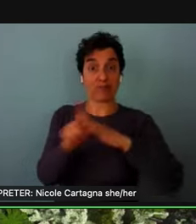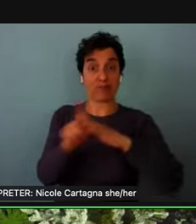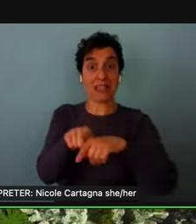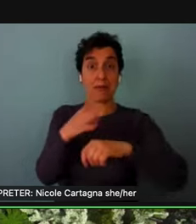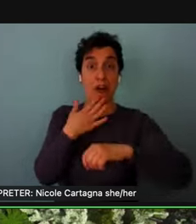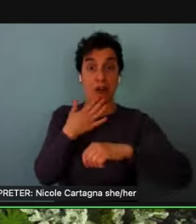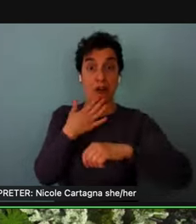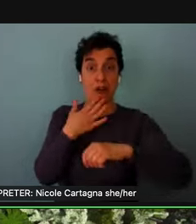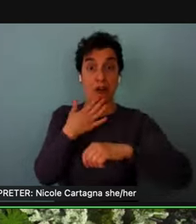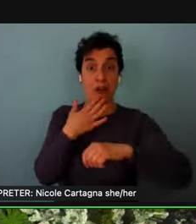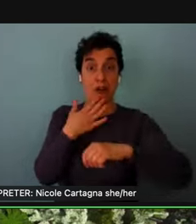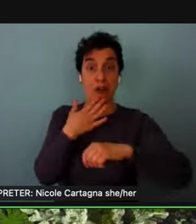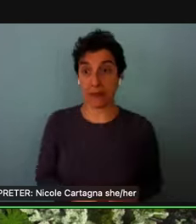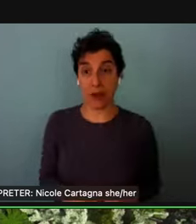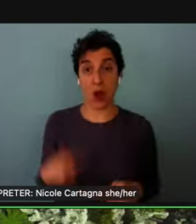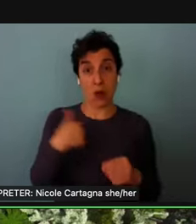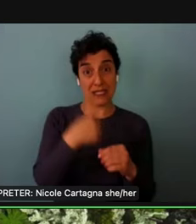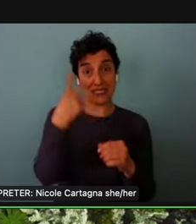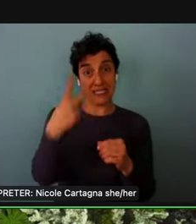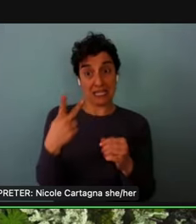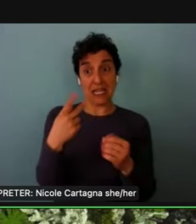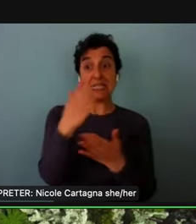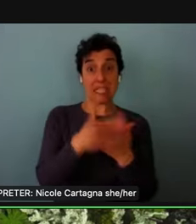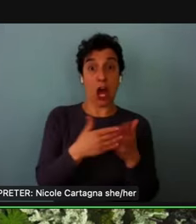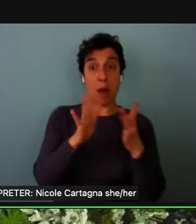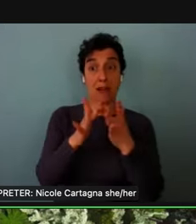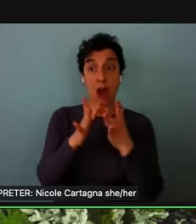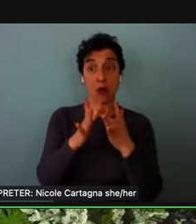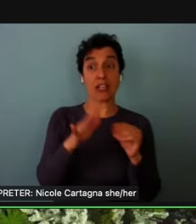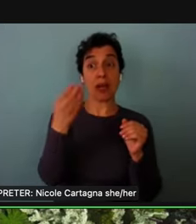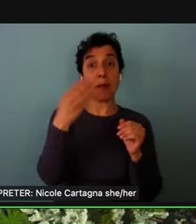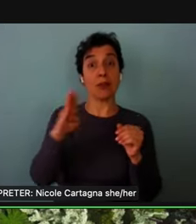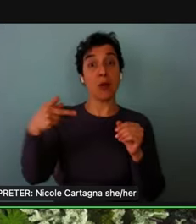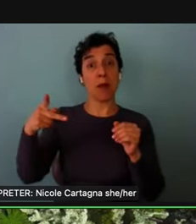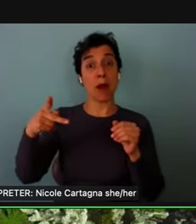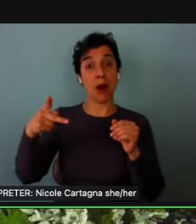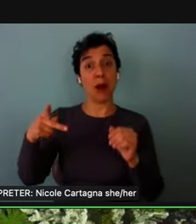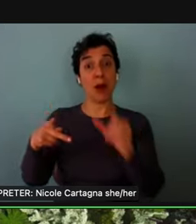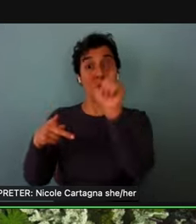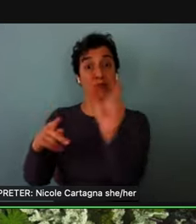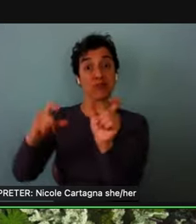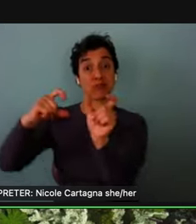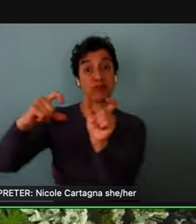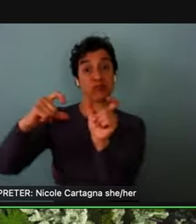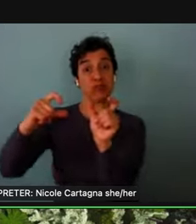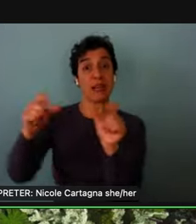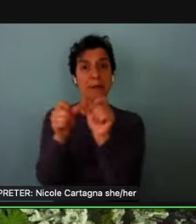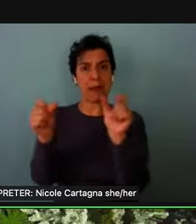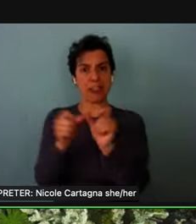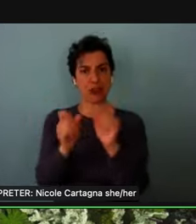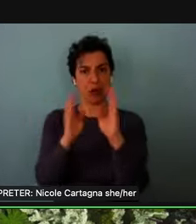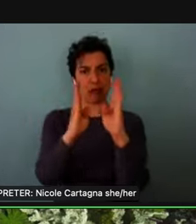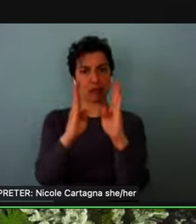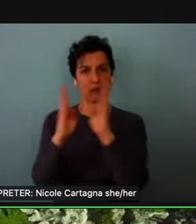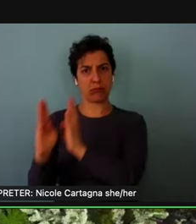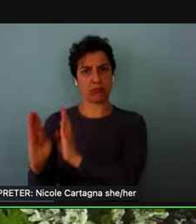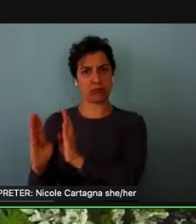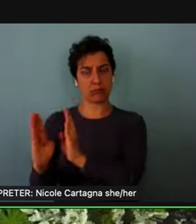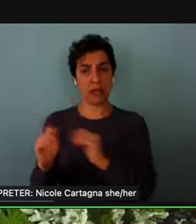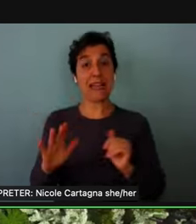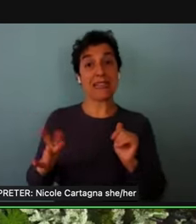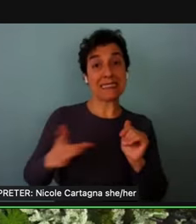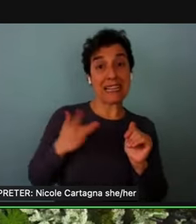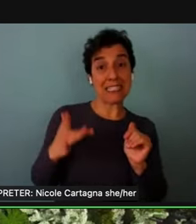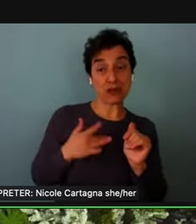We observe that some networks, such as these blue and purple clusters, are spatially confined. So these sensory and